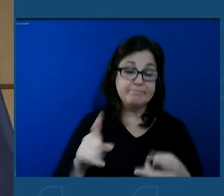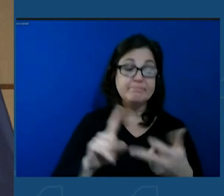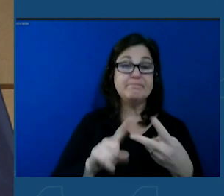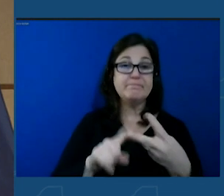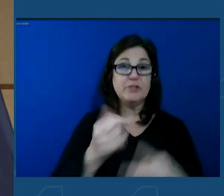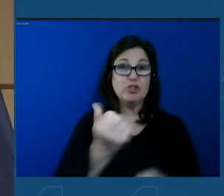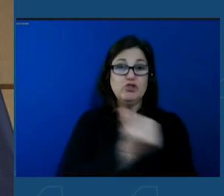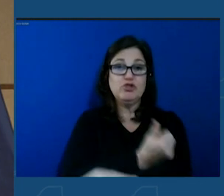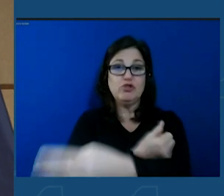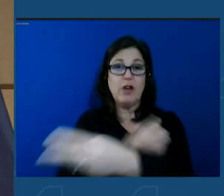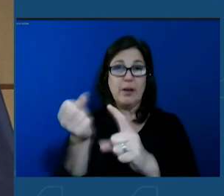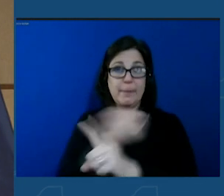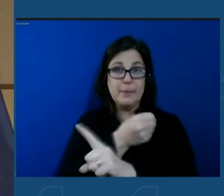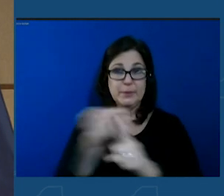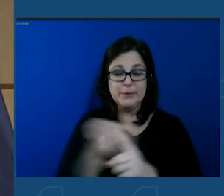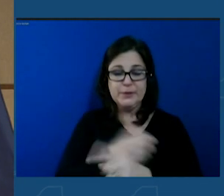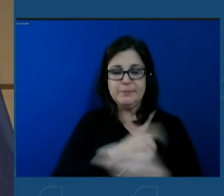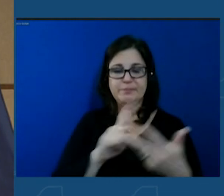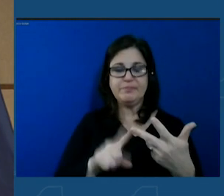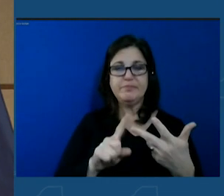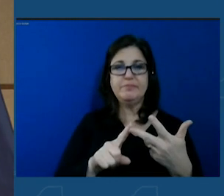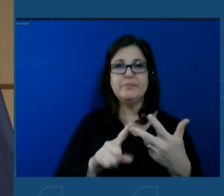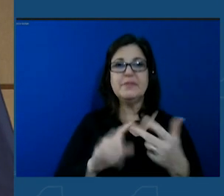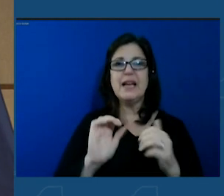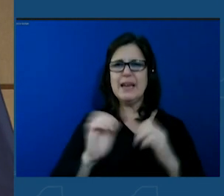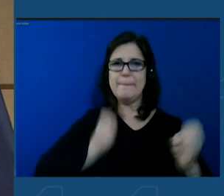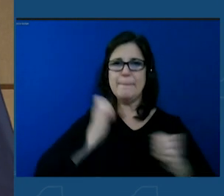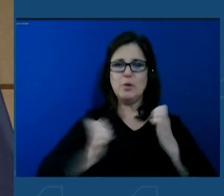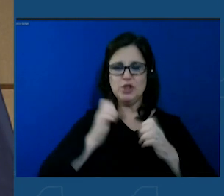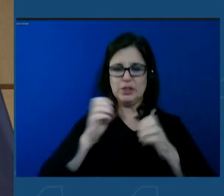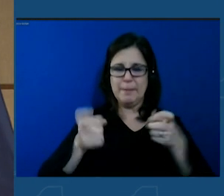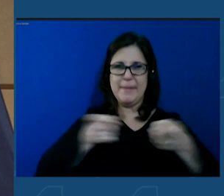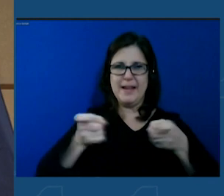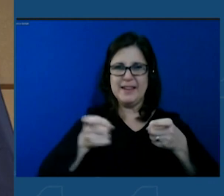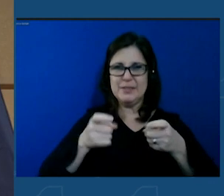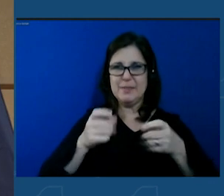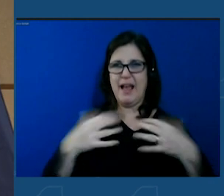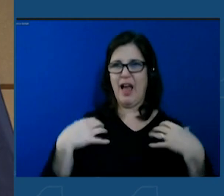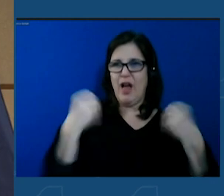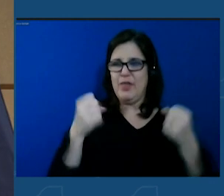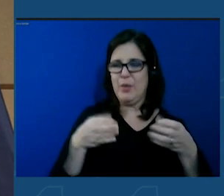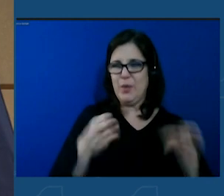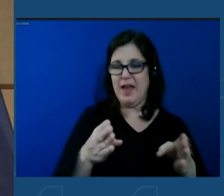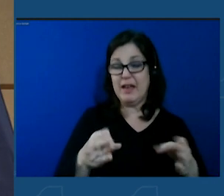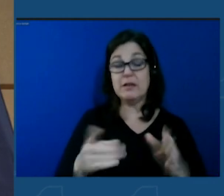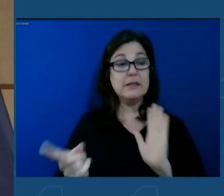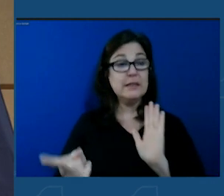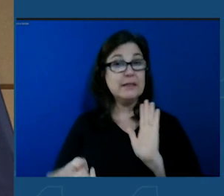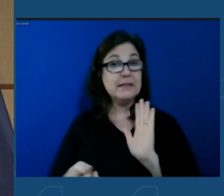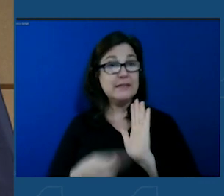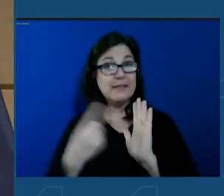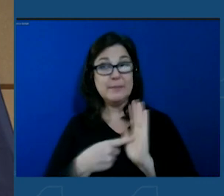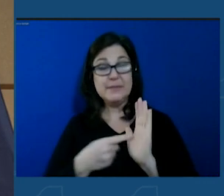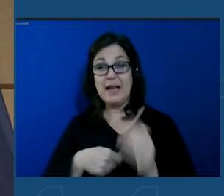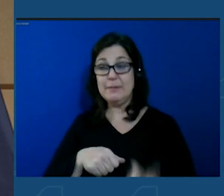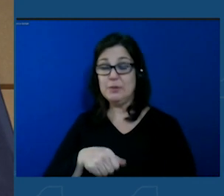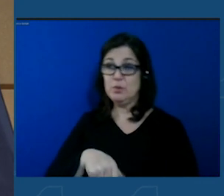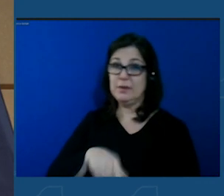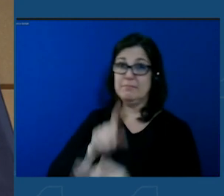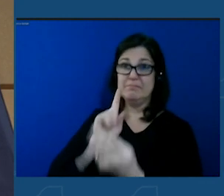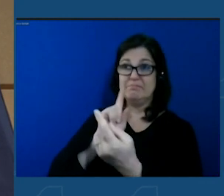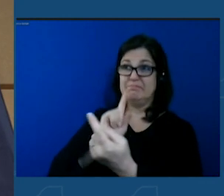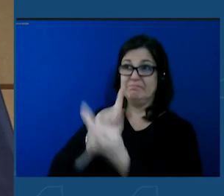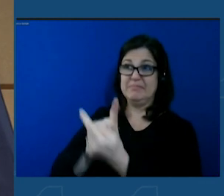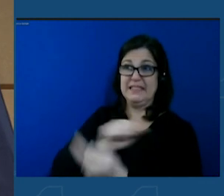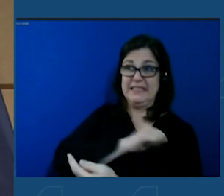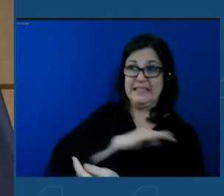and managing our emotions in a healthy manner. Sometimes we are not comfortable with talking to staff or peers, and we